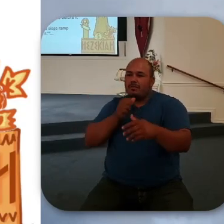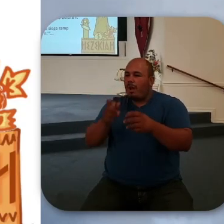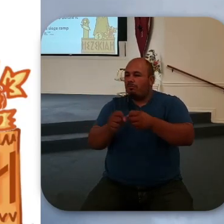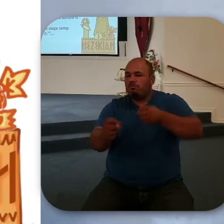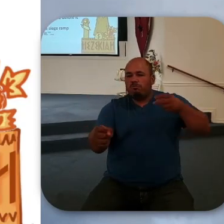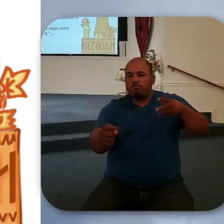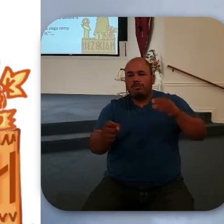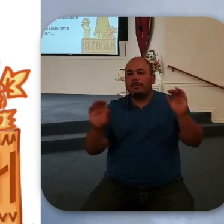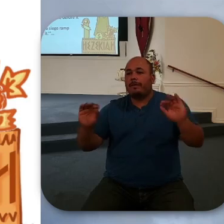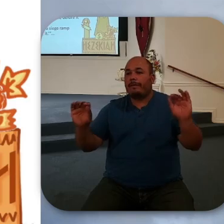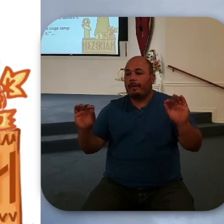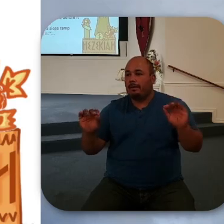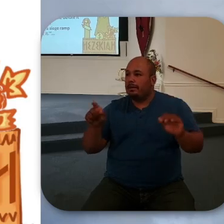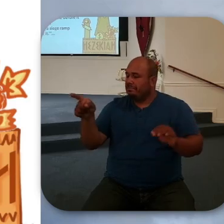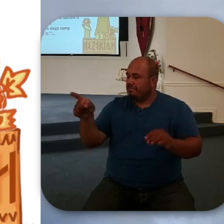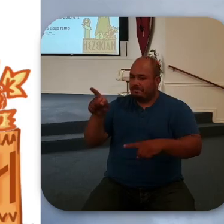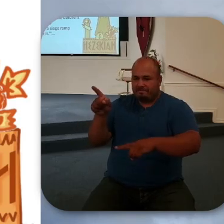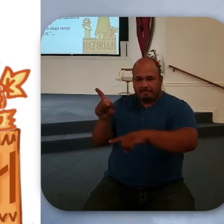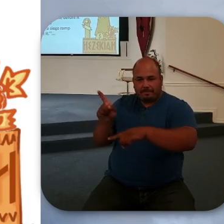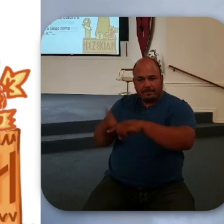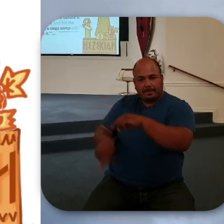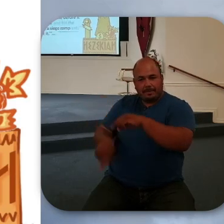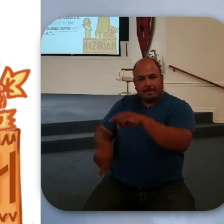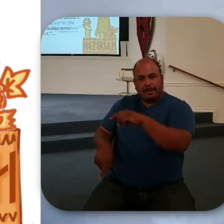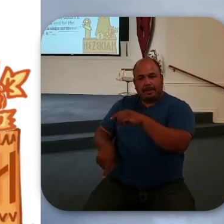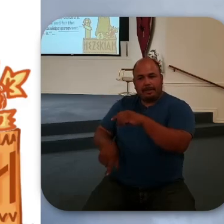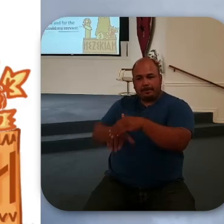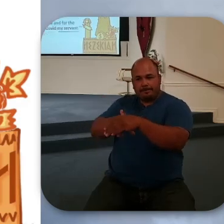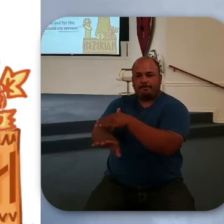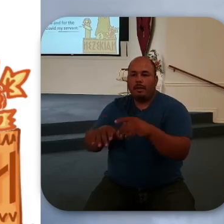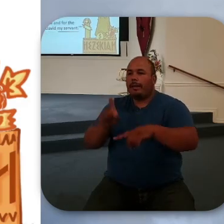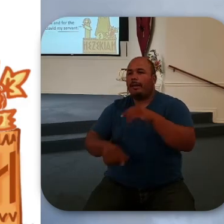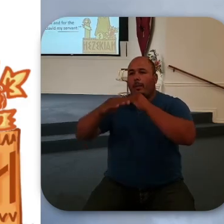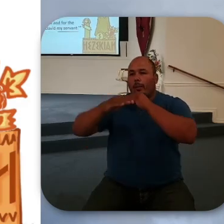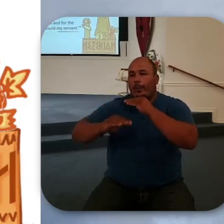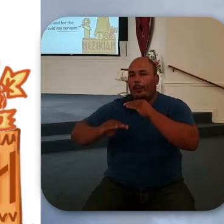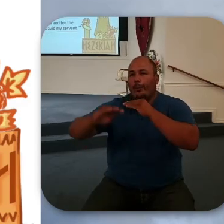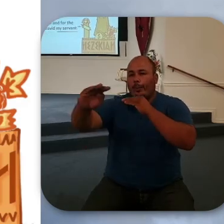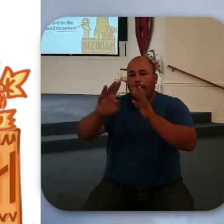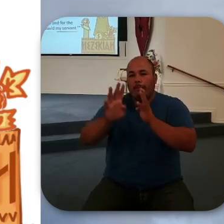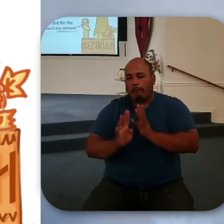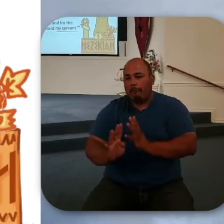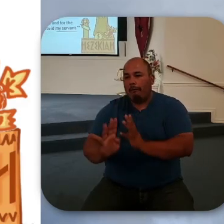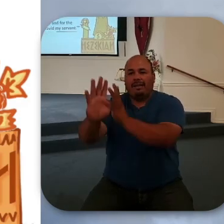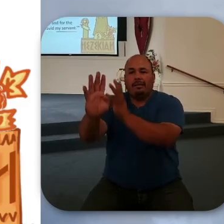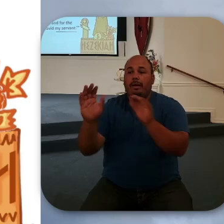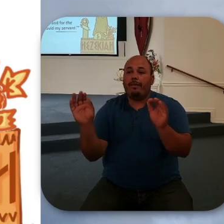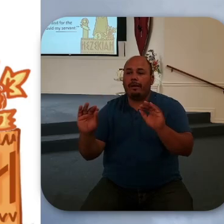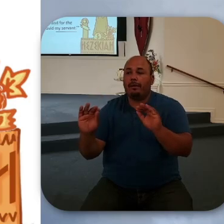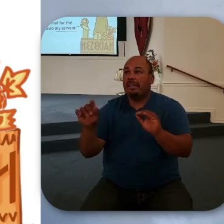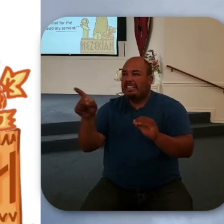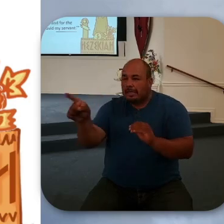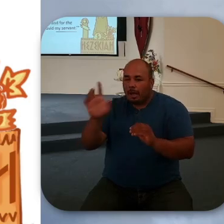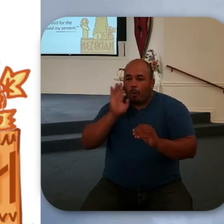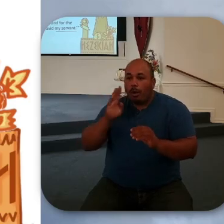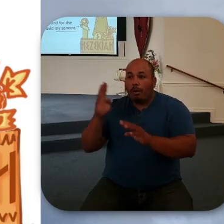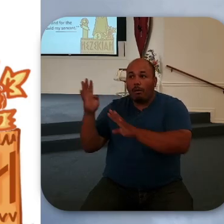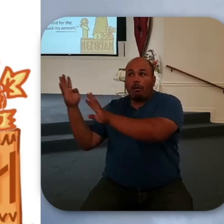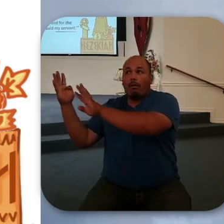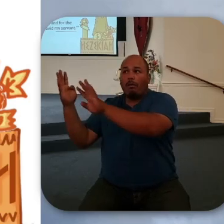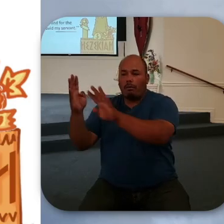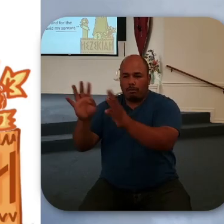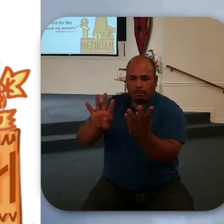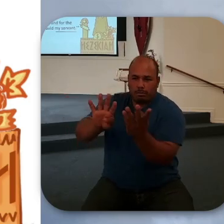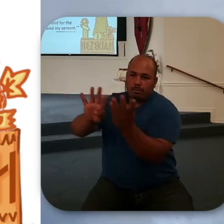not come before it with shield or build a siege ramp against it. By the way that he came, he will return. He will not enter this